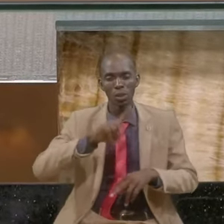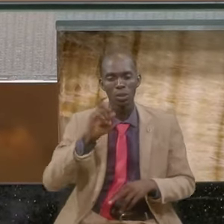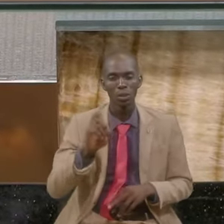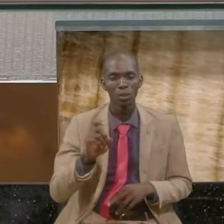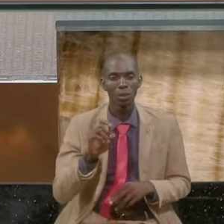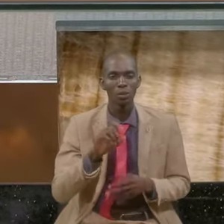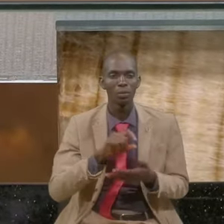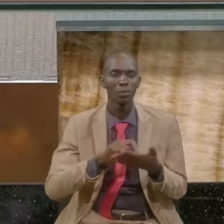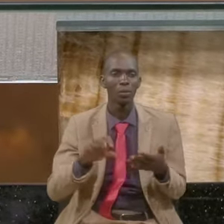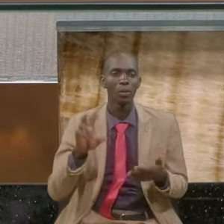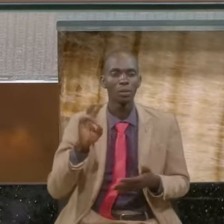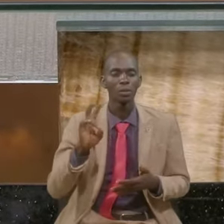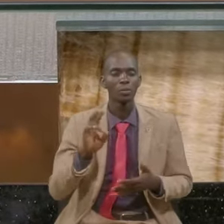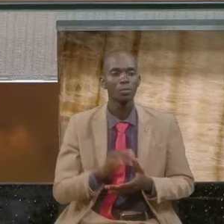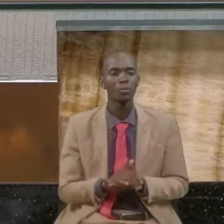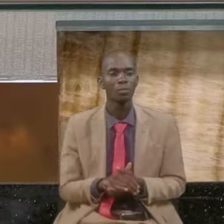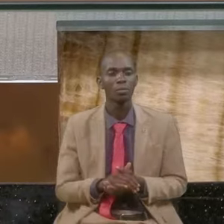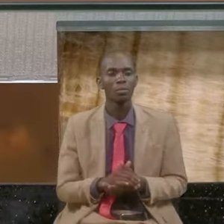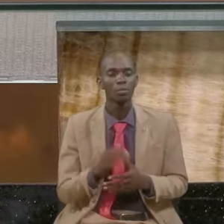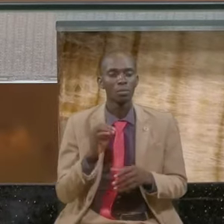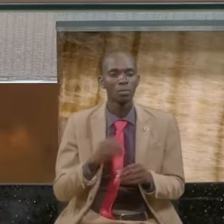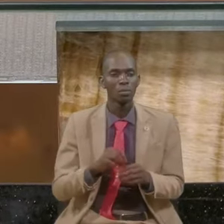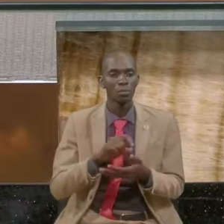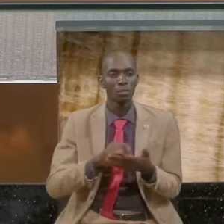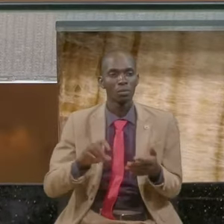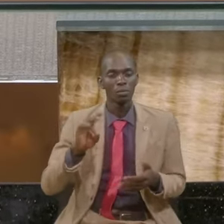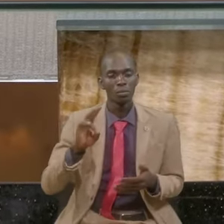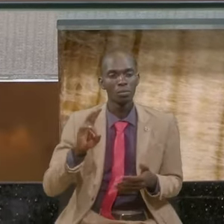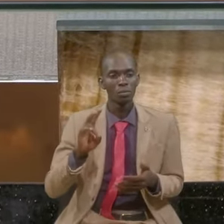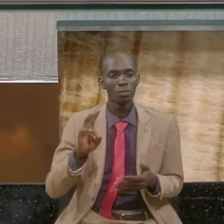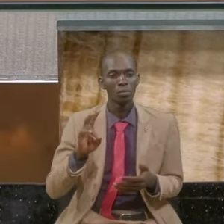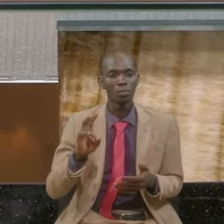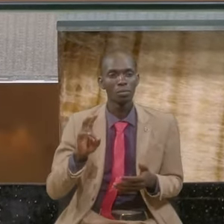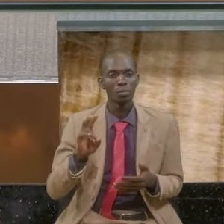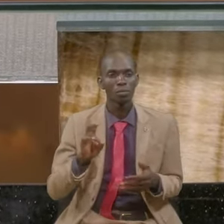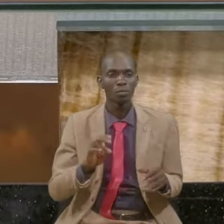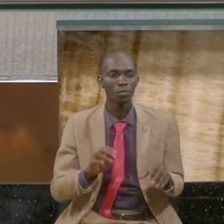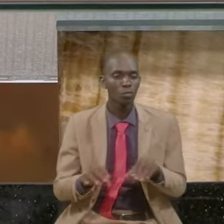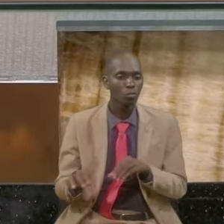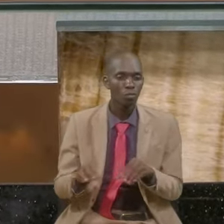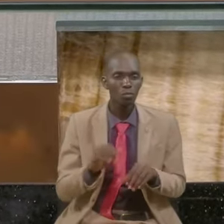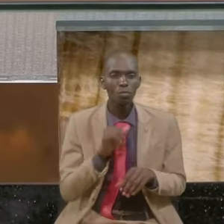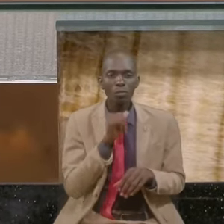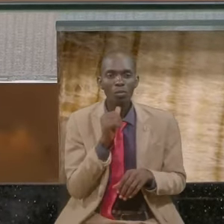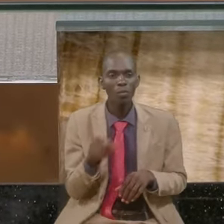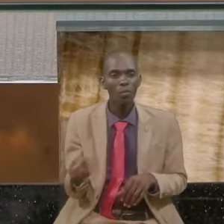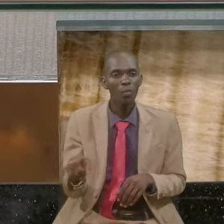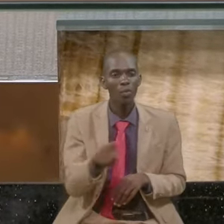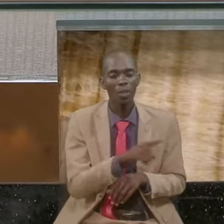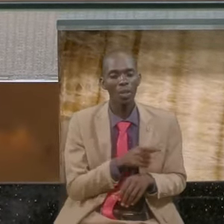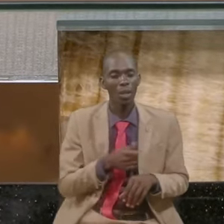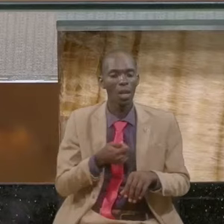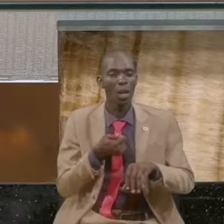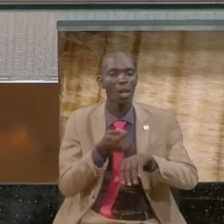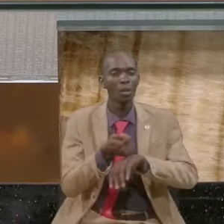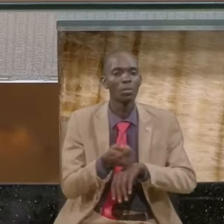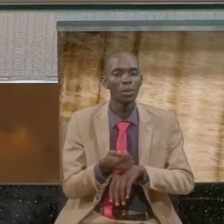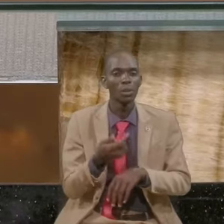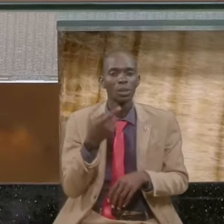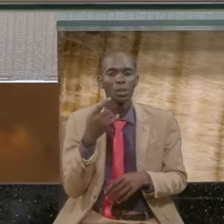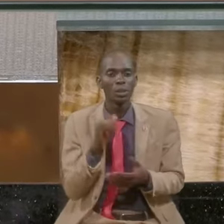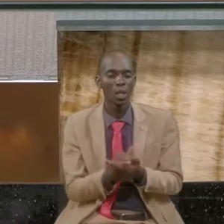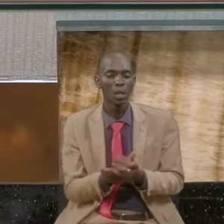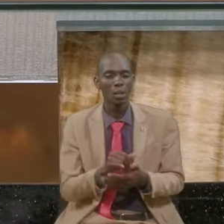Verse 7. In verse 7, do not they blaspheme the worthy